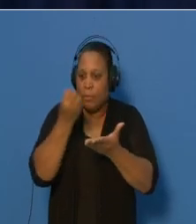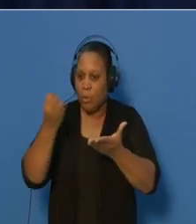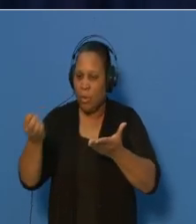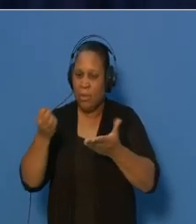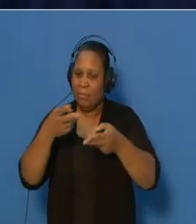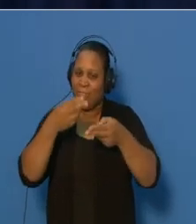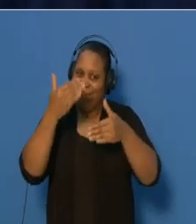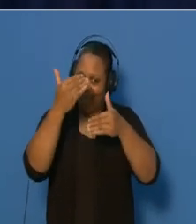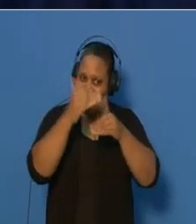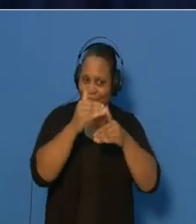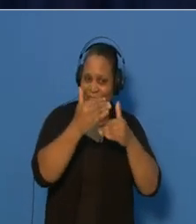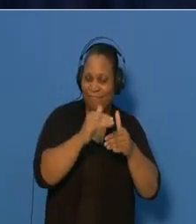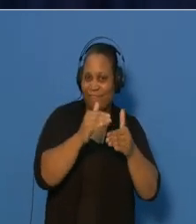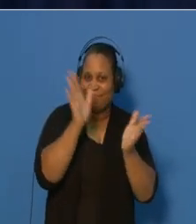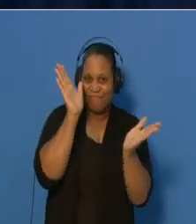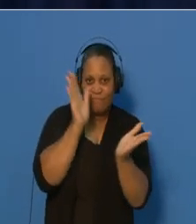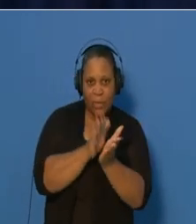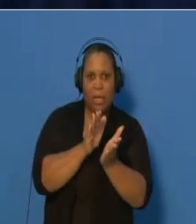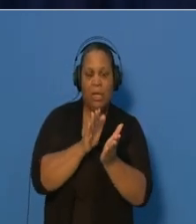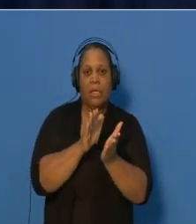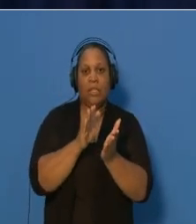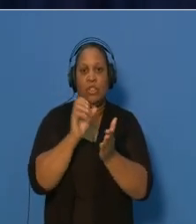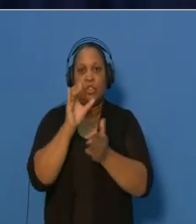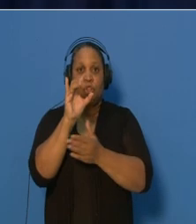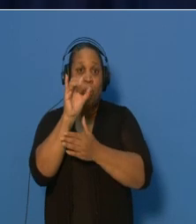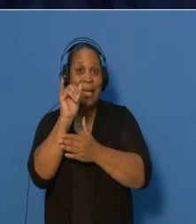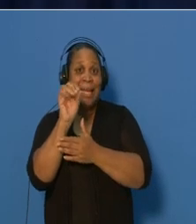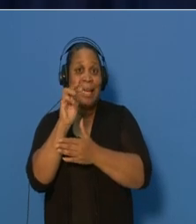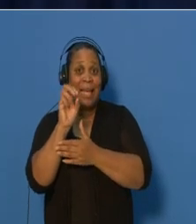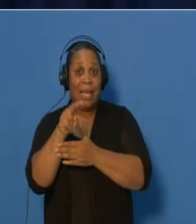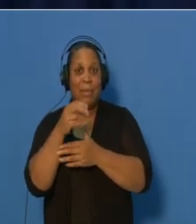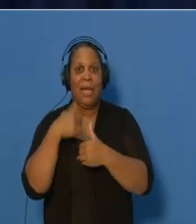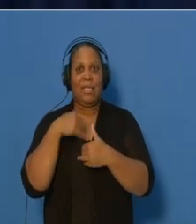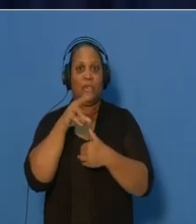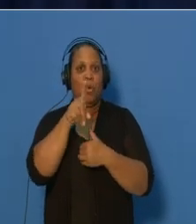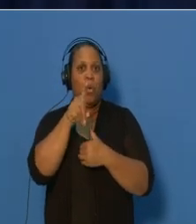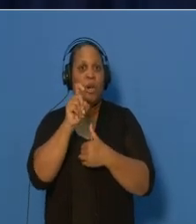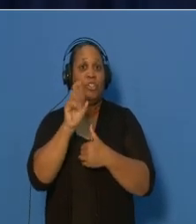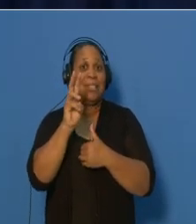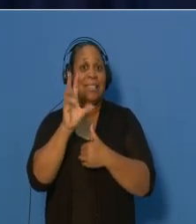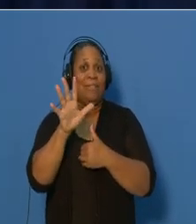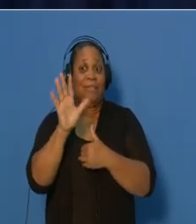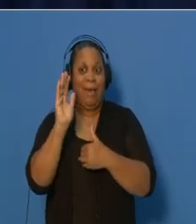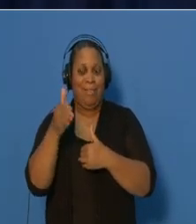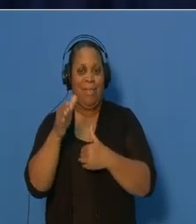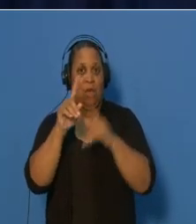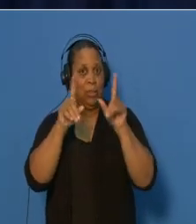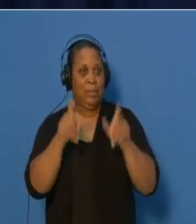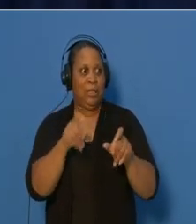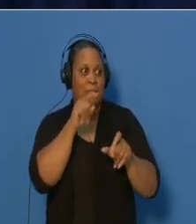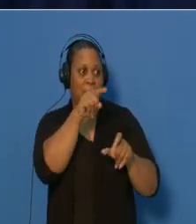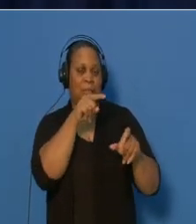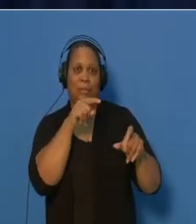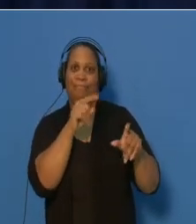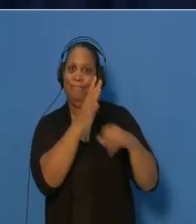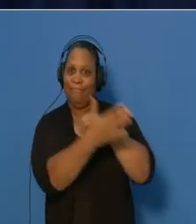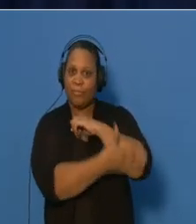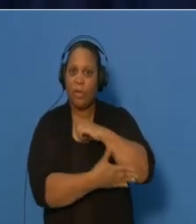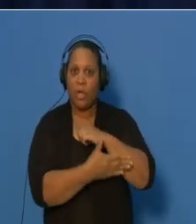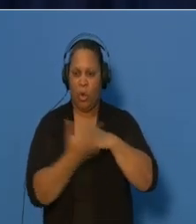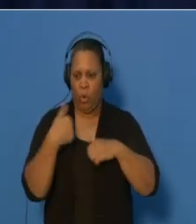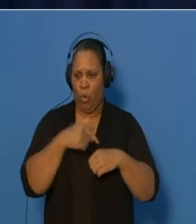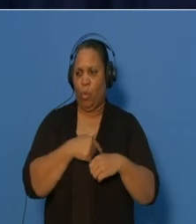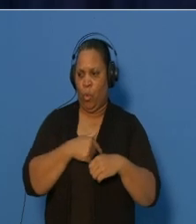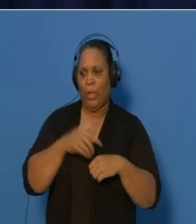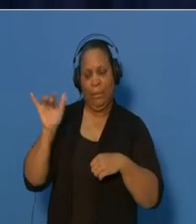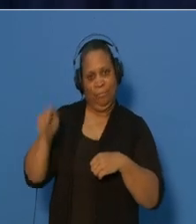shortages of. So the fact that the Cayman Islands has 165,000 tests on their shores, and the fact that which we have a number of tests